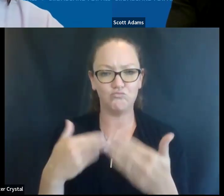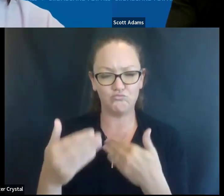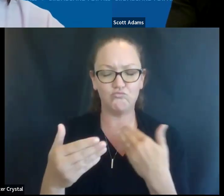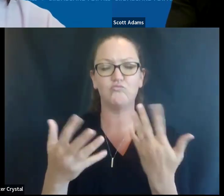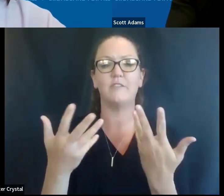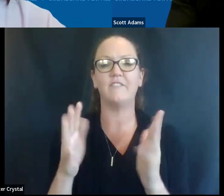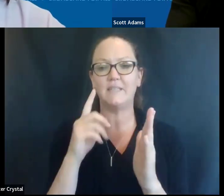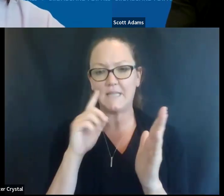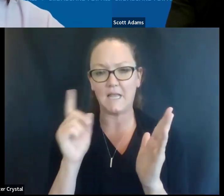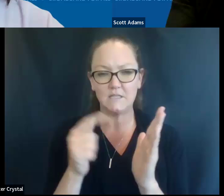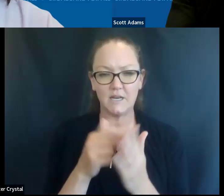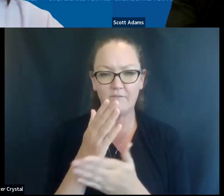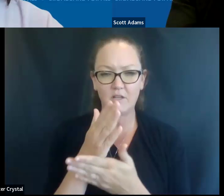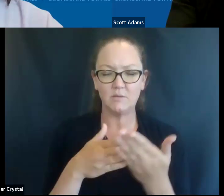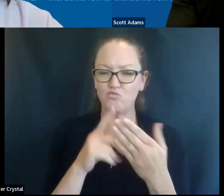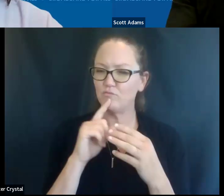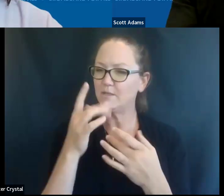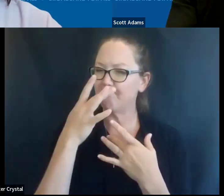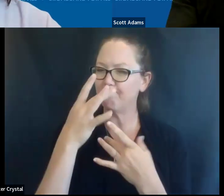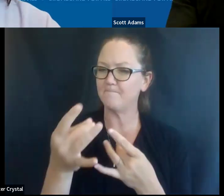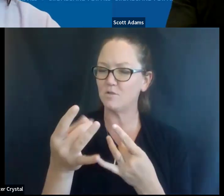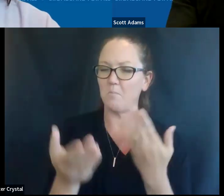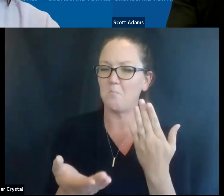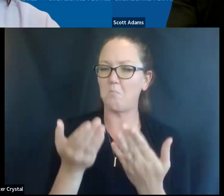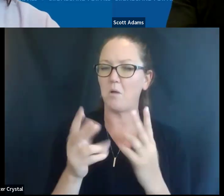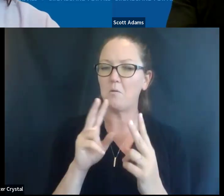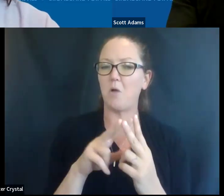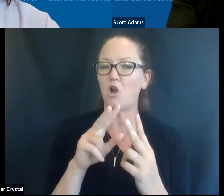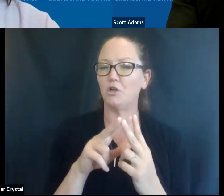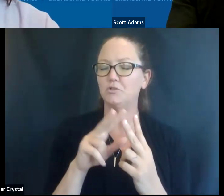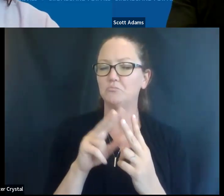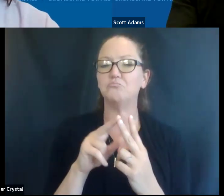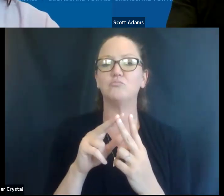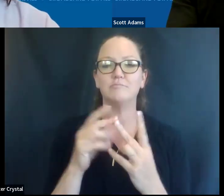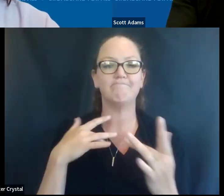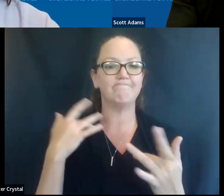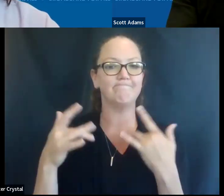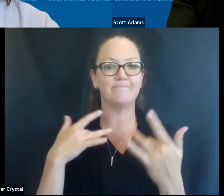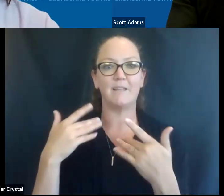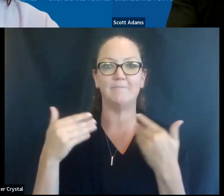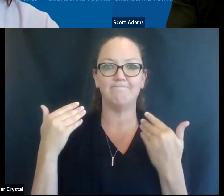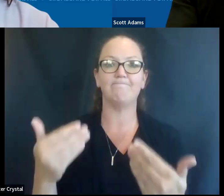some very interesting potential partnerships and are looking forward to moving those expeditiously.